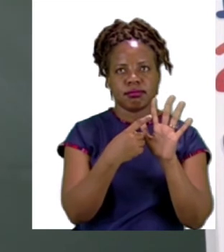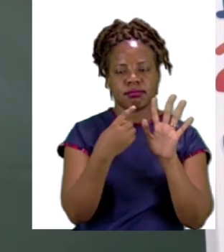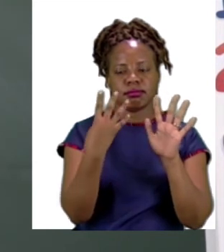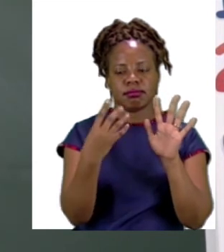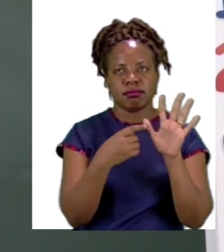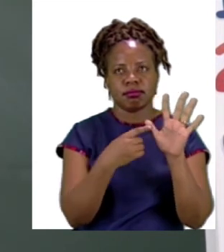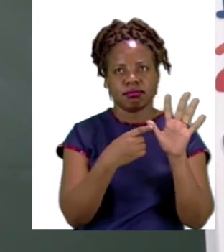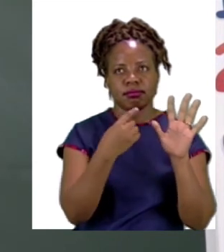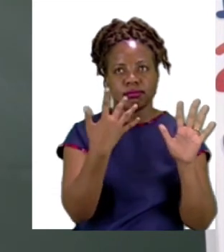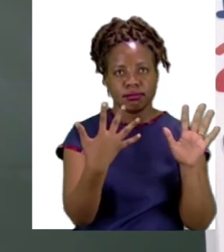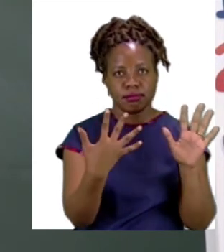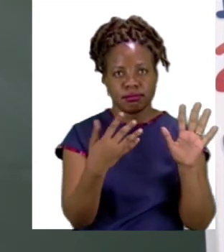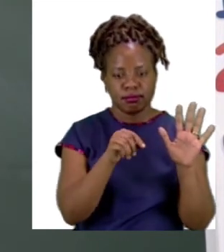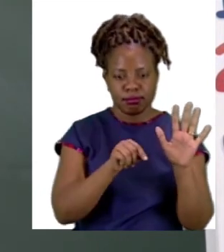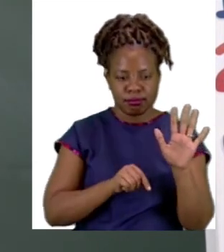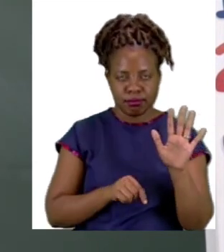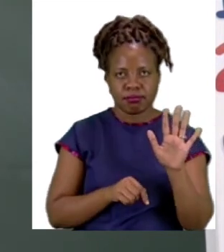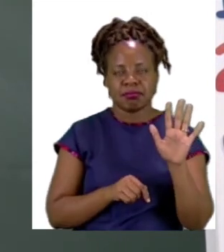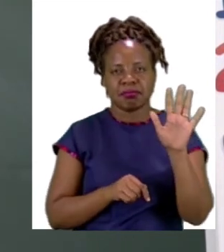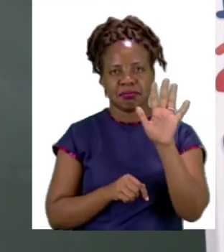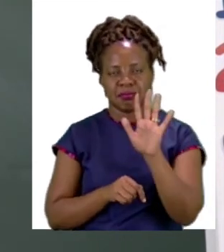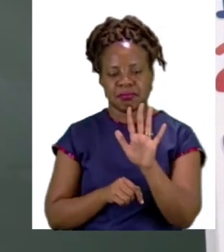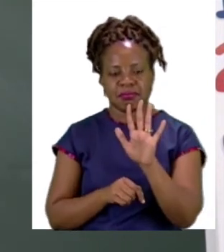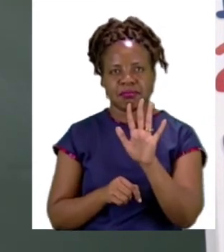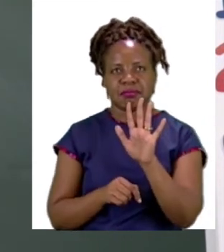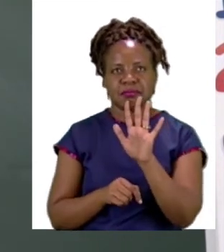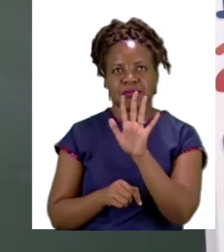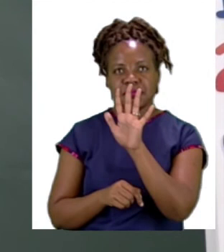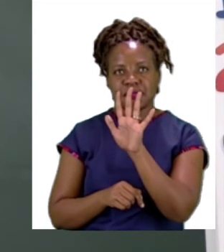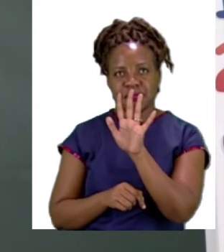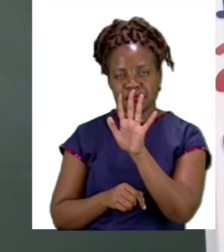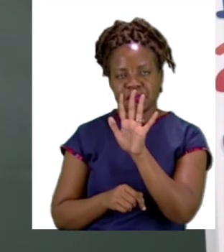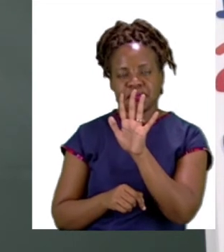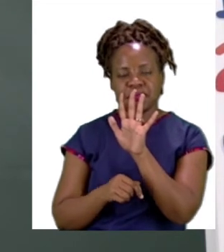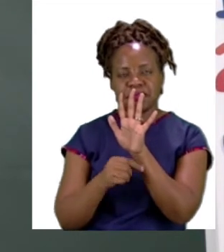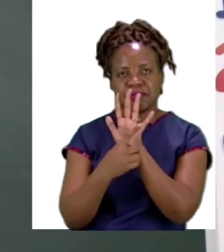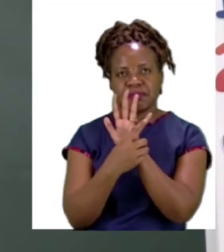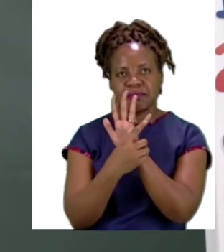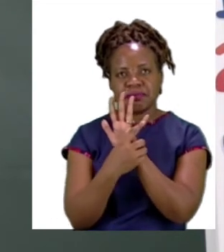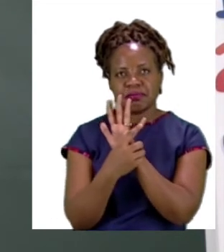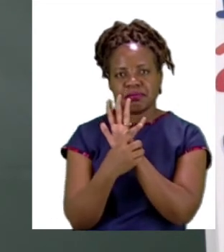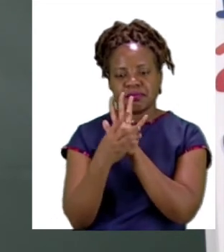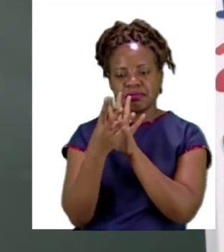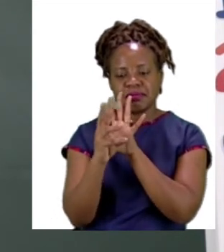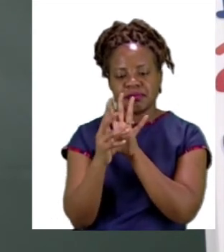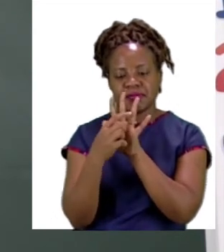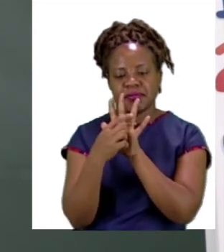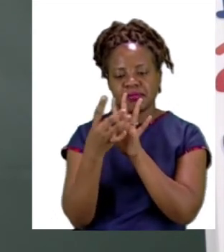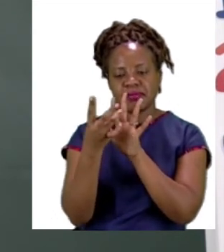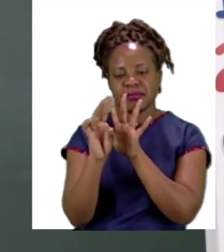4, 5. That's the first one. Remember, we're getting up to 8. Now we count on